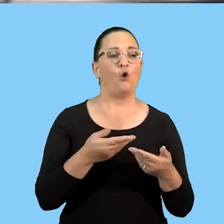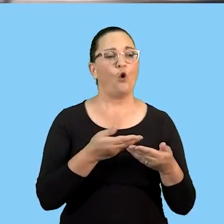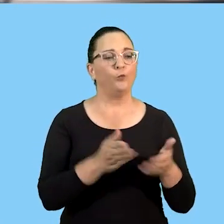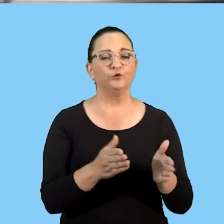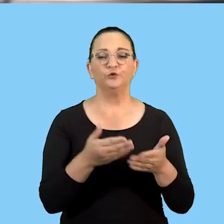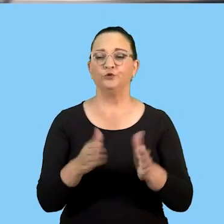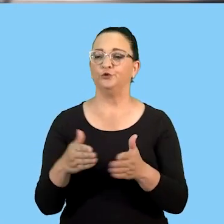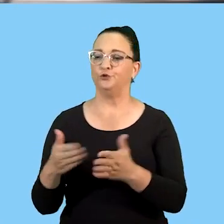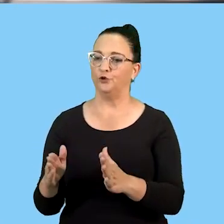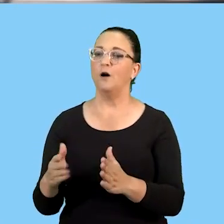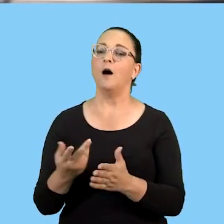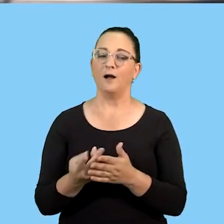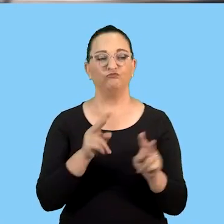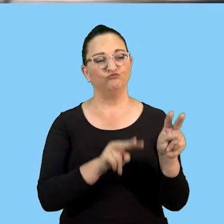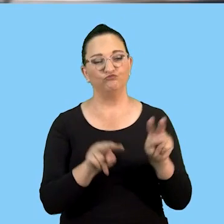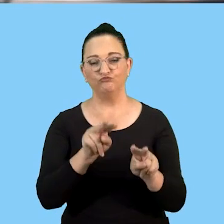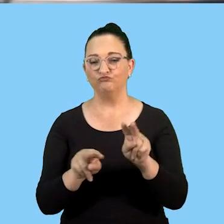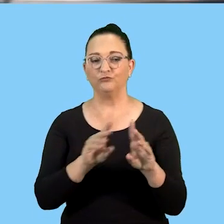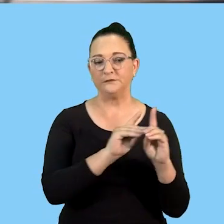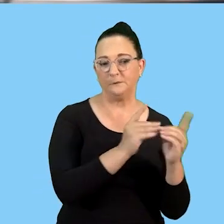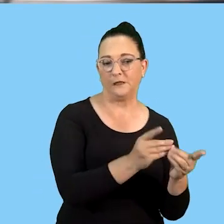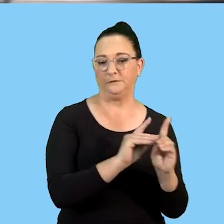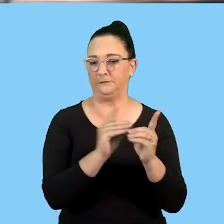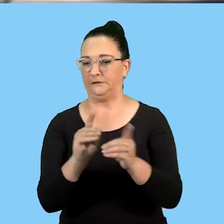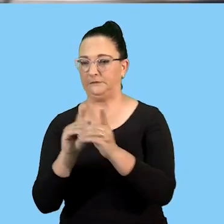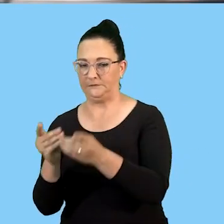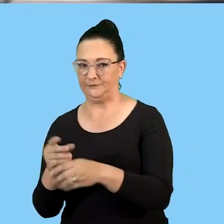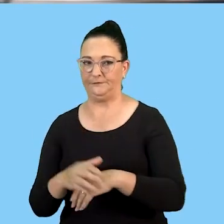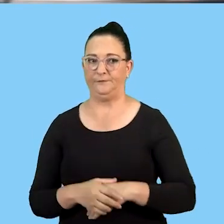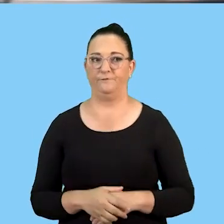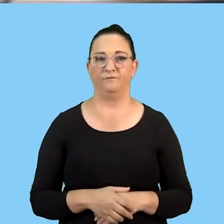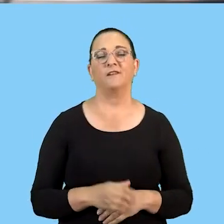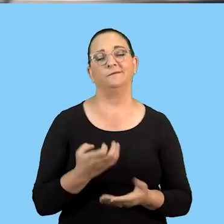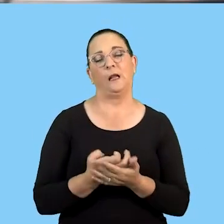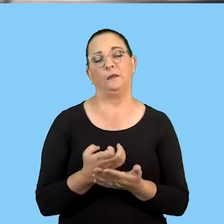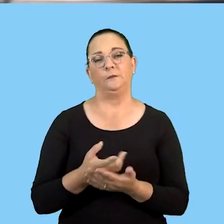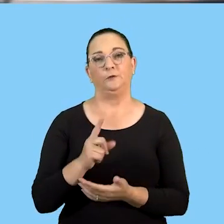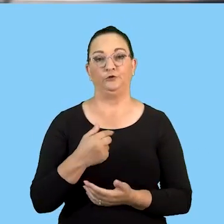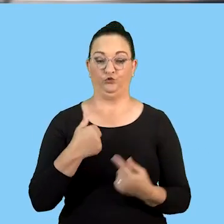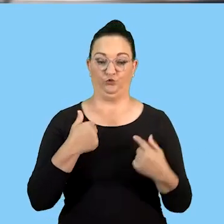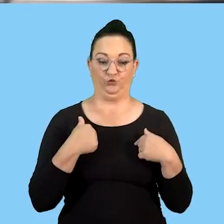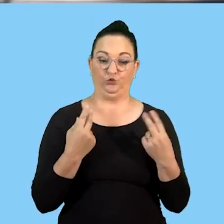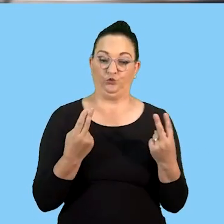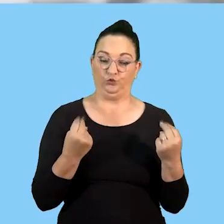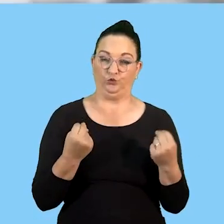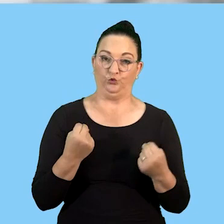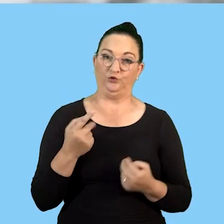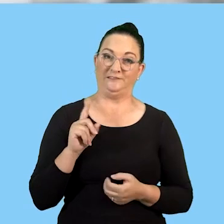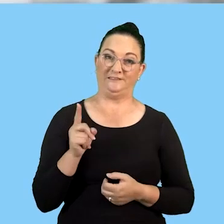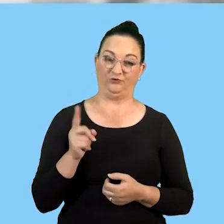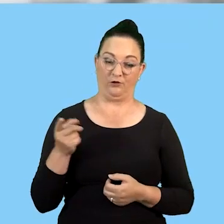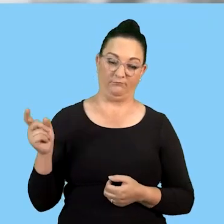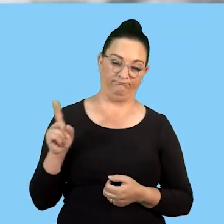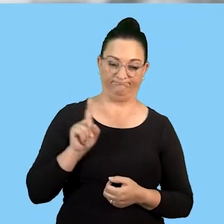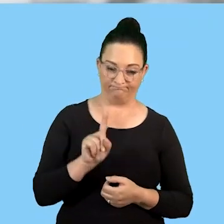employee to explore different departments. Now, if I am hired as a new teacher, for example, during my